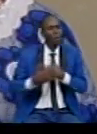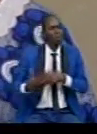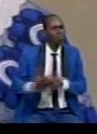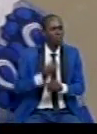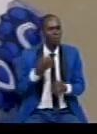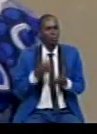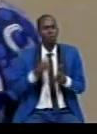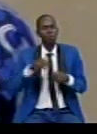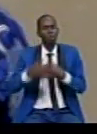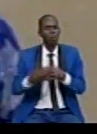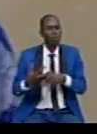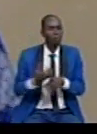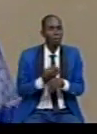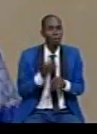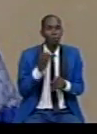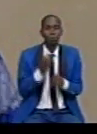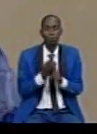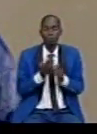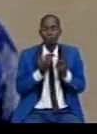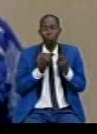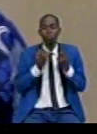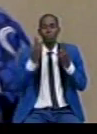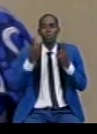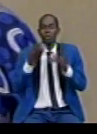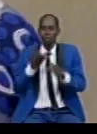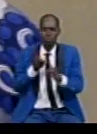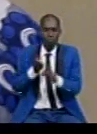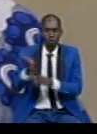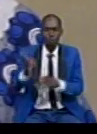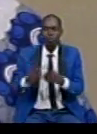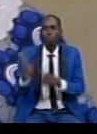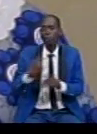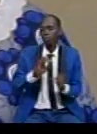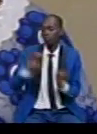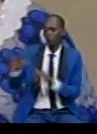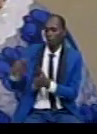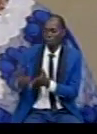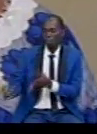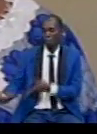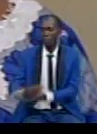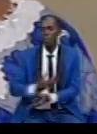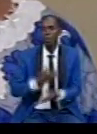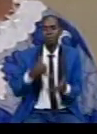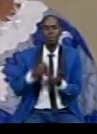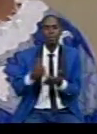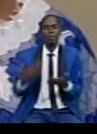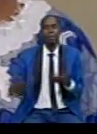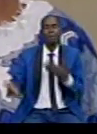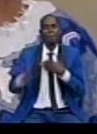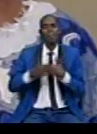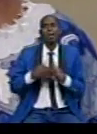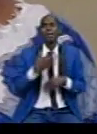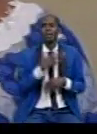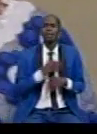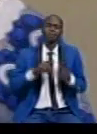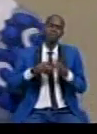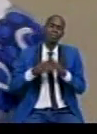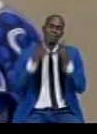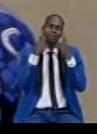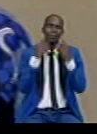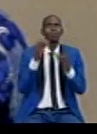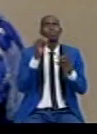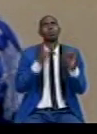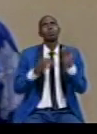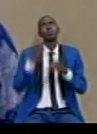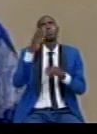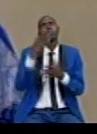And before I knew what was happening, I went straight to the dustbin and picked it. And then I started crying, saying, God, what kind of